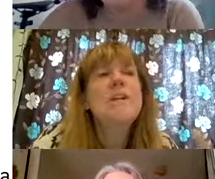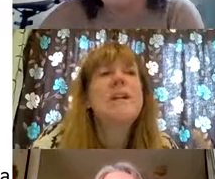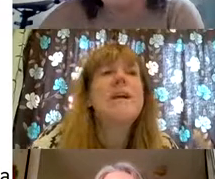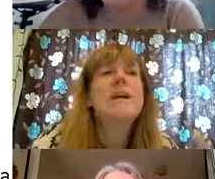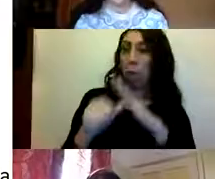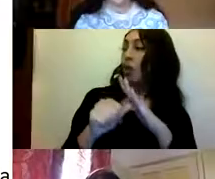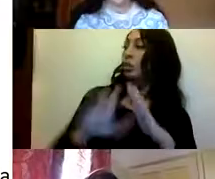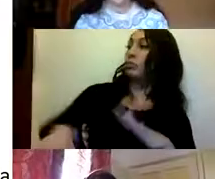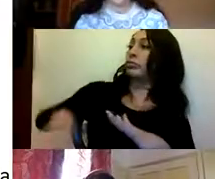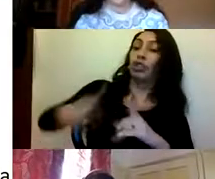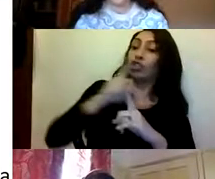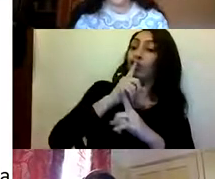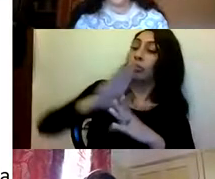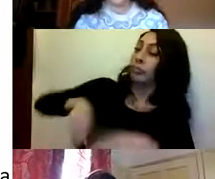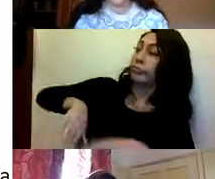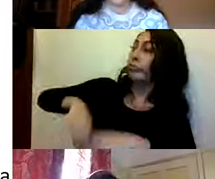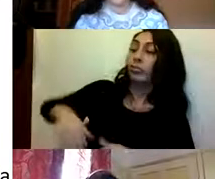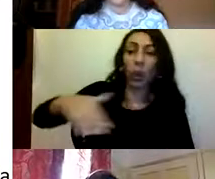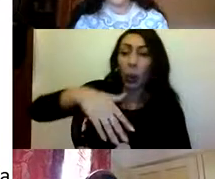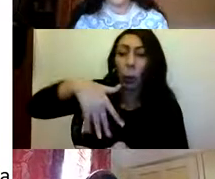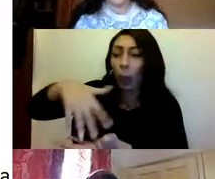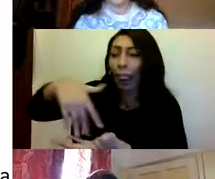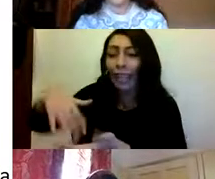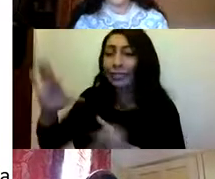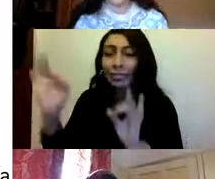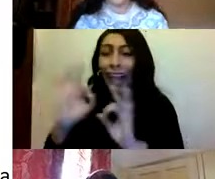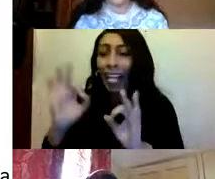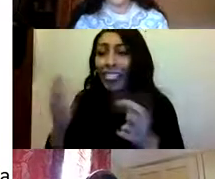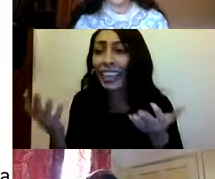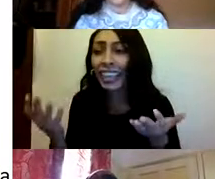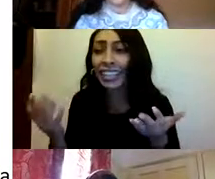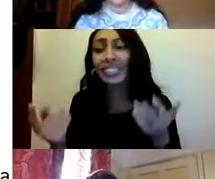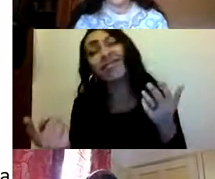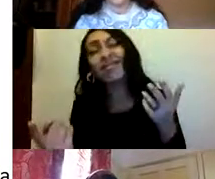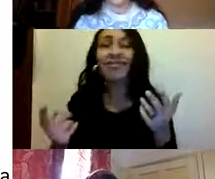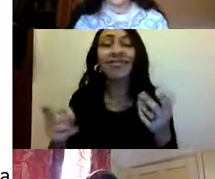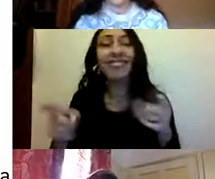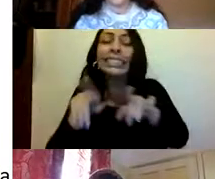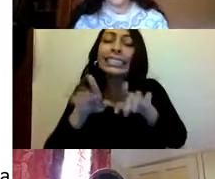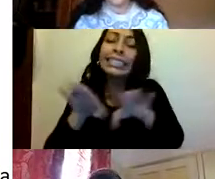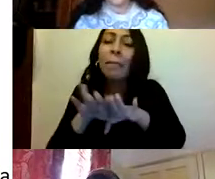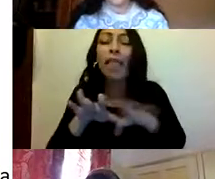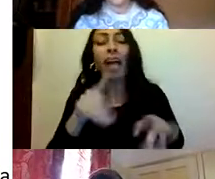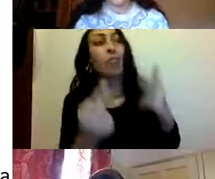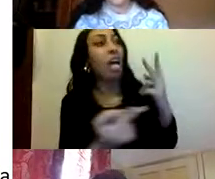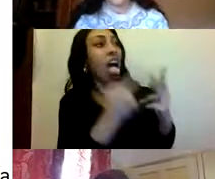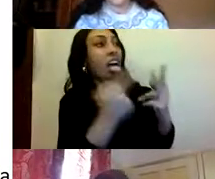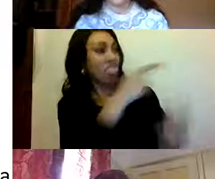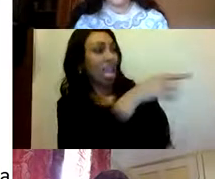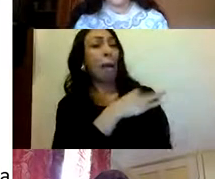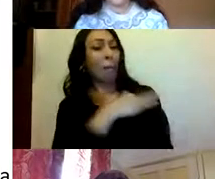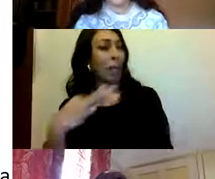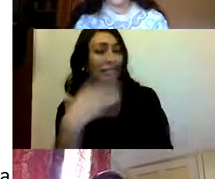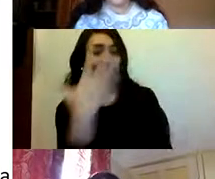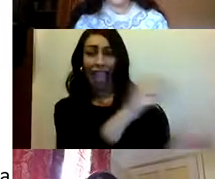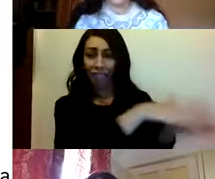important in terms of collecting as other medical professions have a history